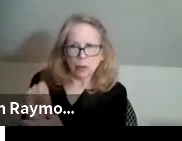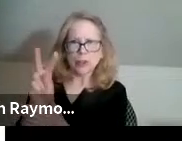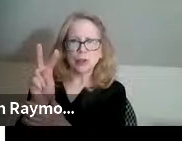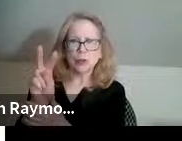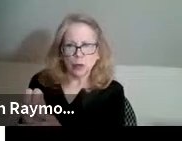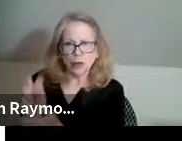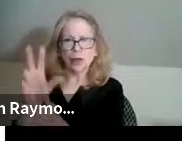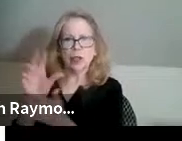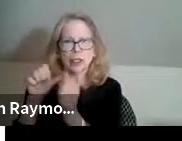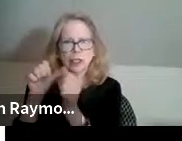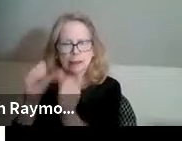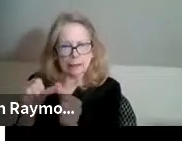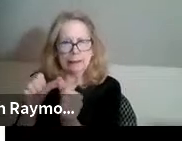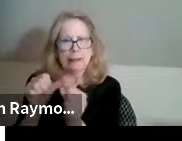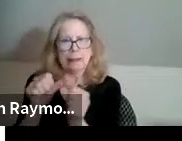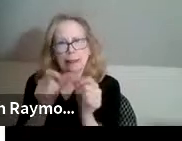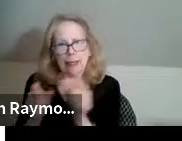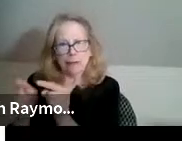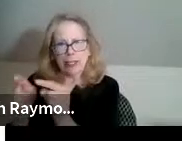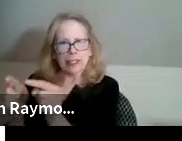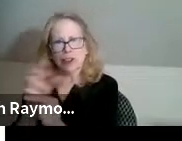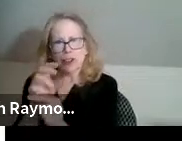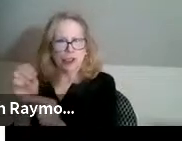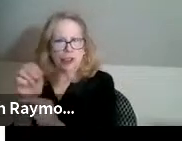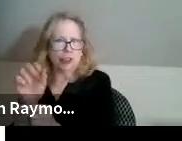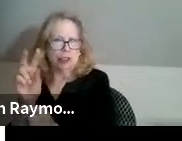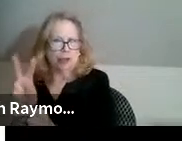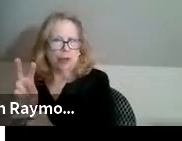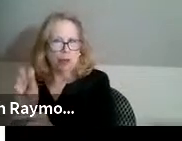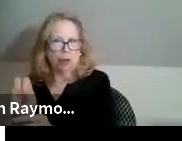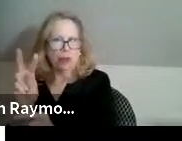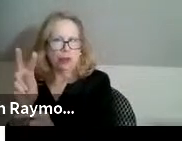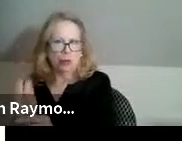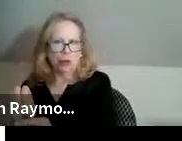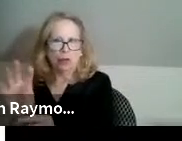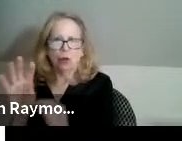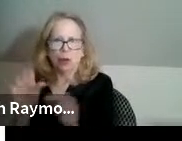consistent navigation, and 3.2.4 consistent identification.